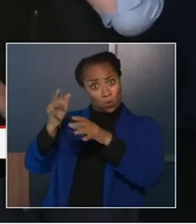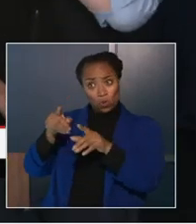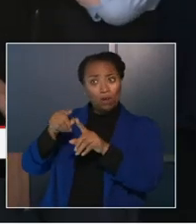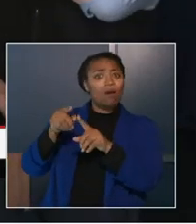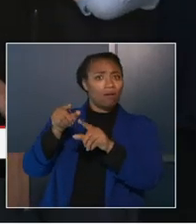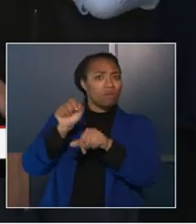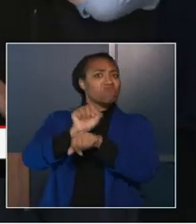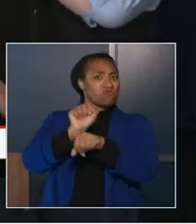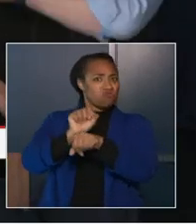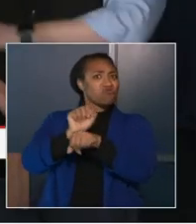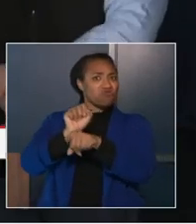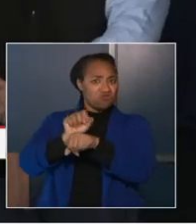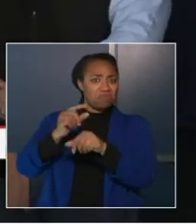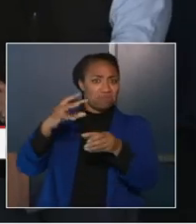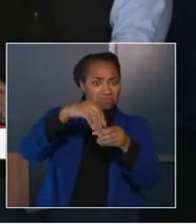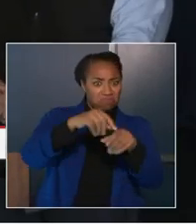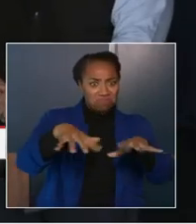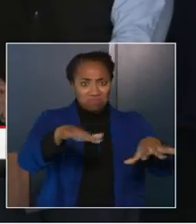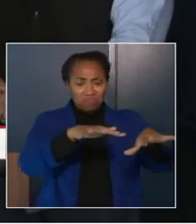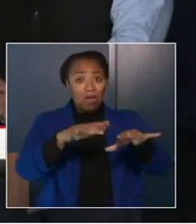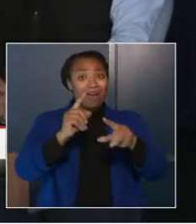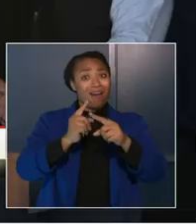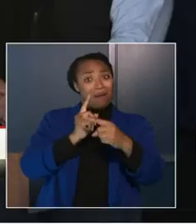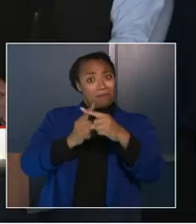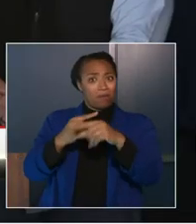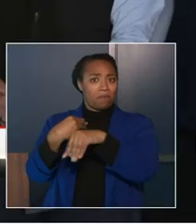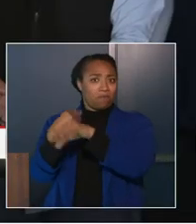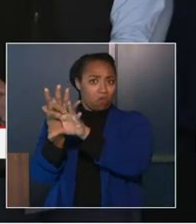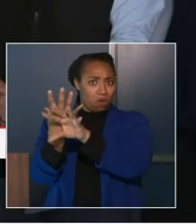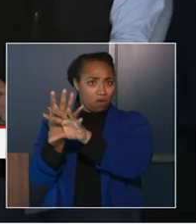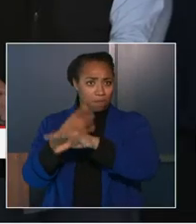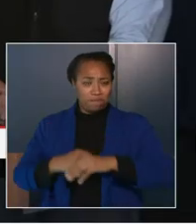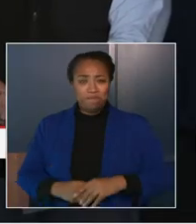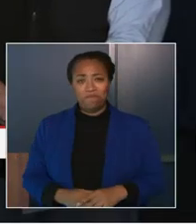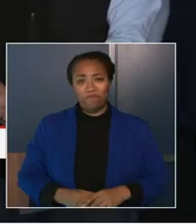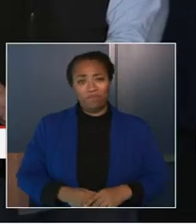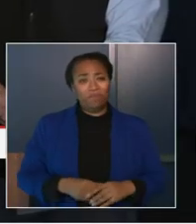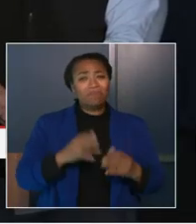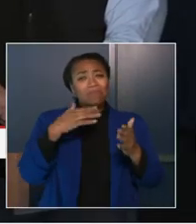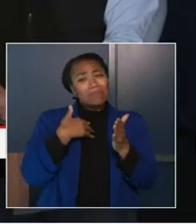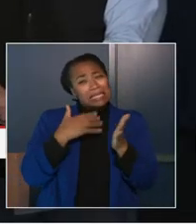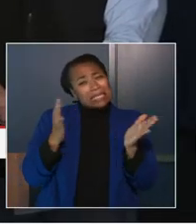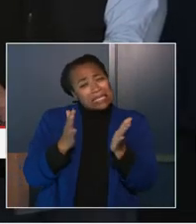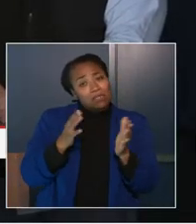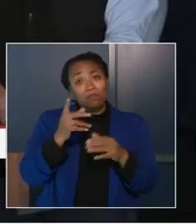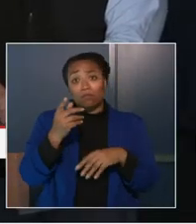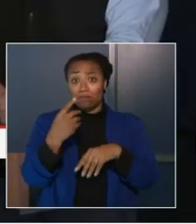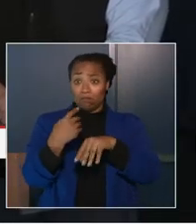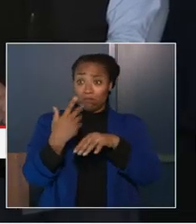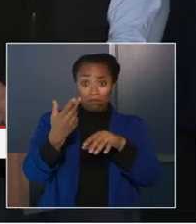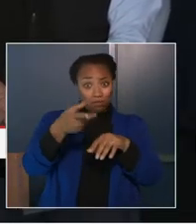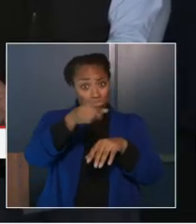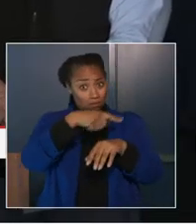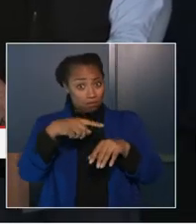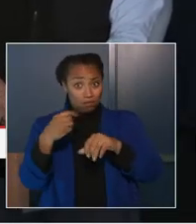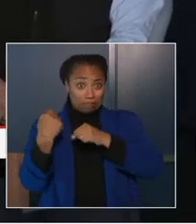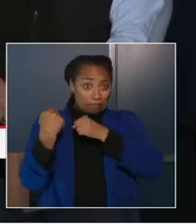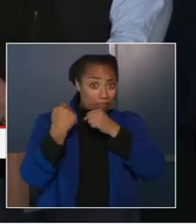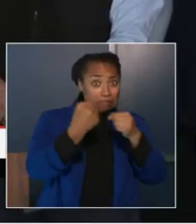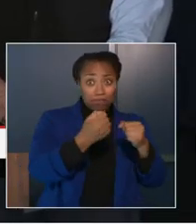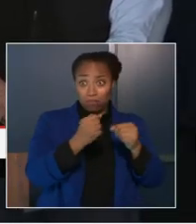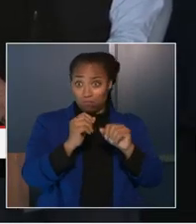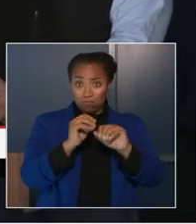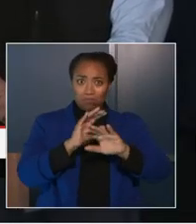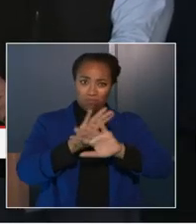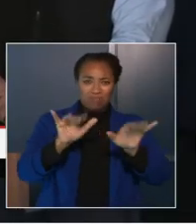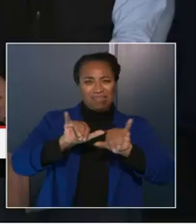to take advantage of that tomorrow to stay off the roads and help clear the roads. On the bus side, right now we're looking at what we call a moderate